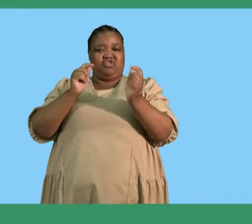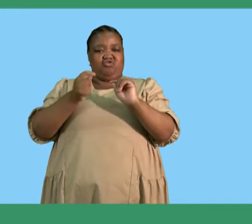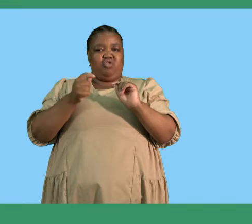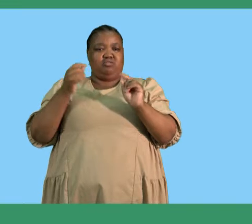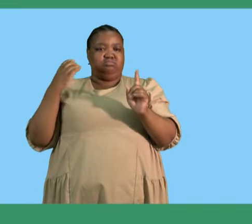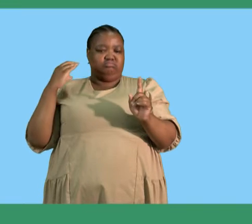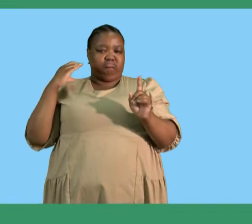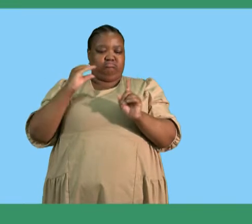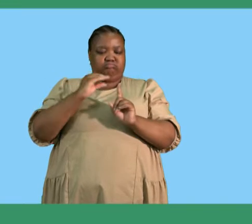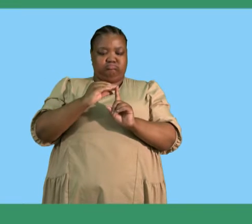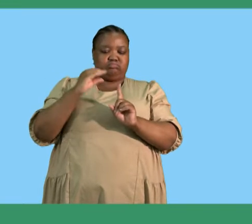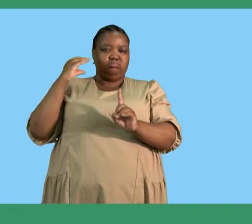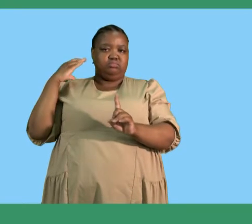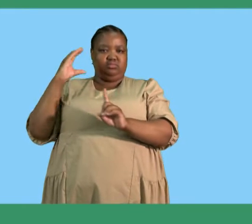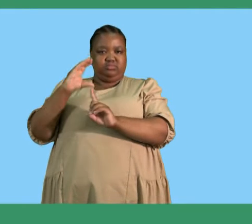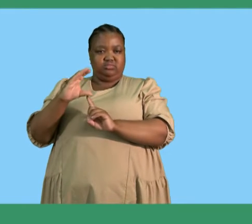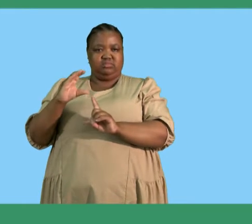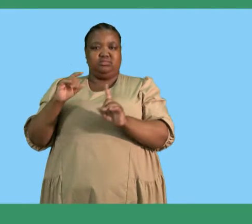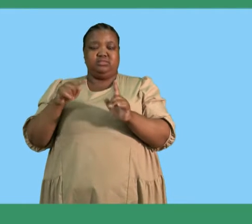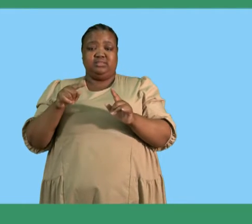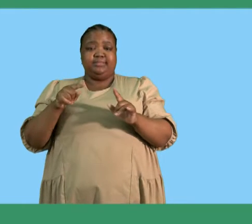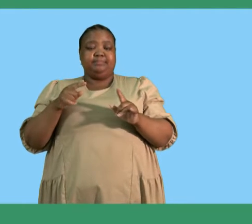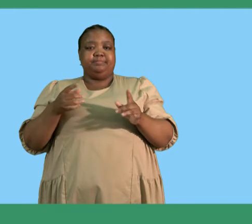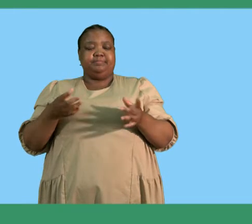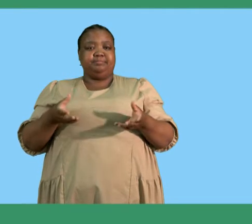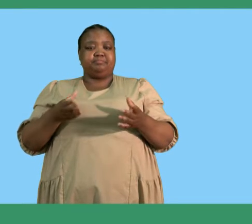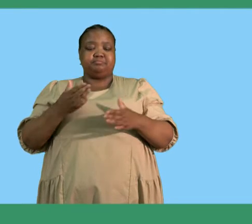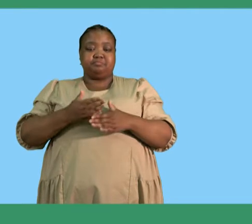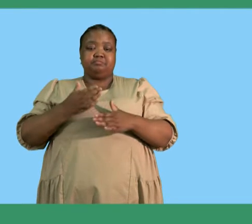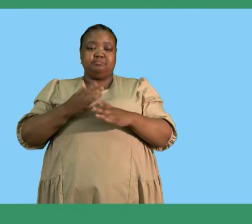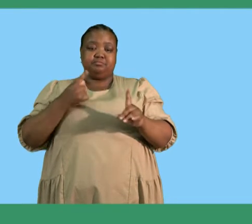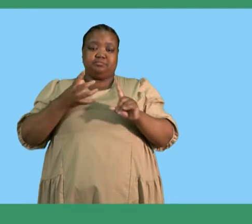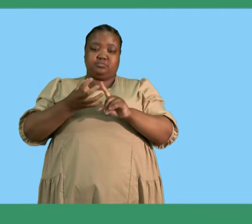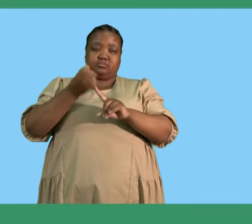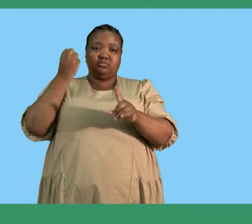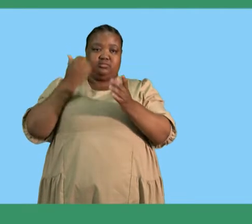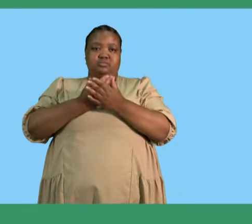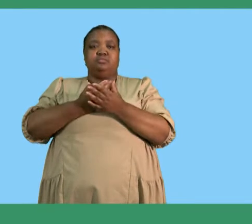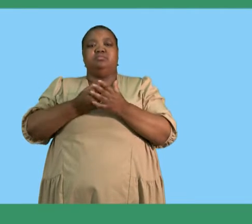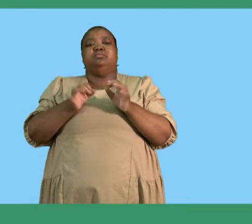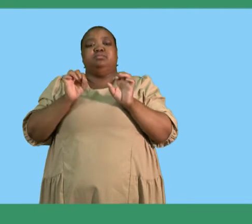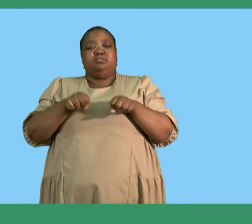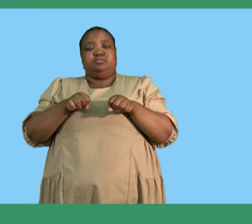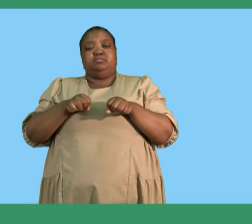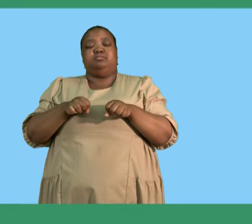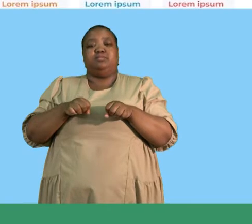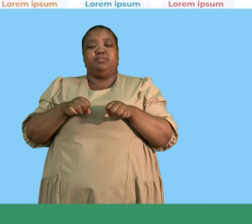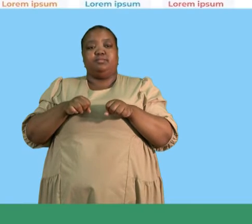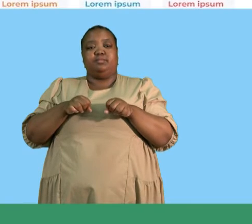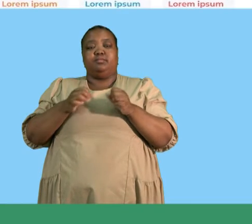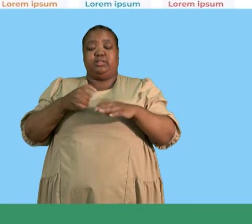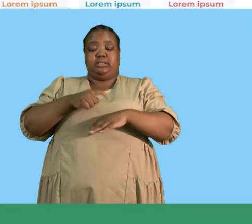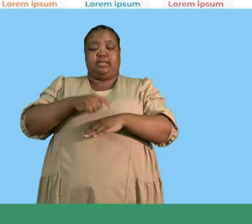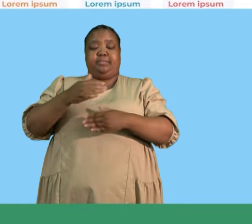that it's easier to achieve. And then you must set deadlines for when these tasks need to be